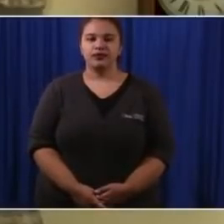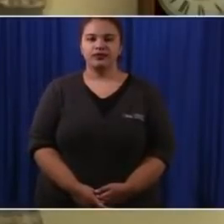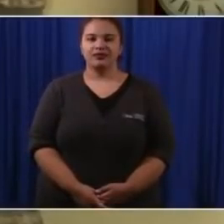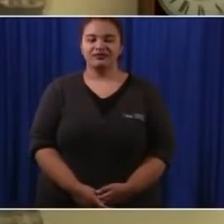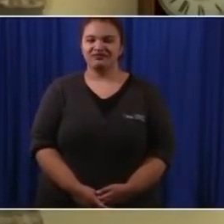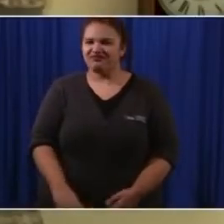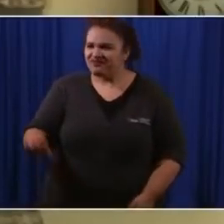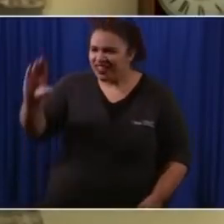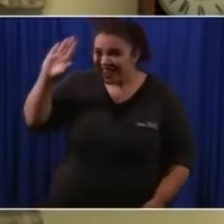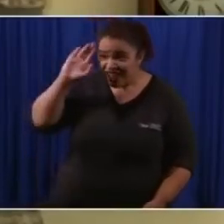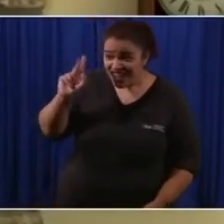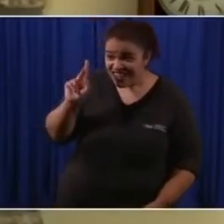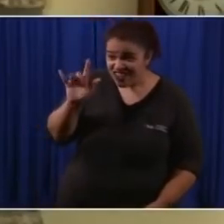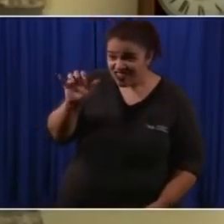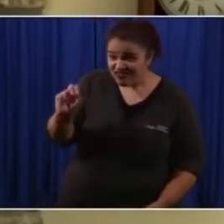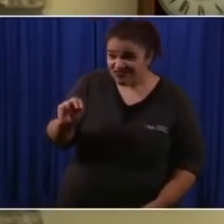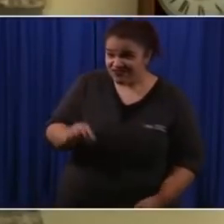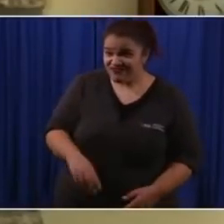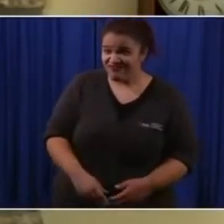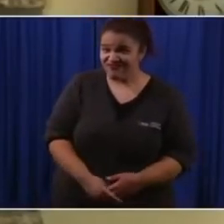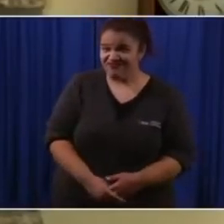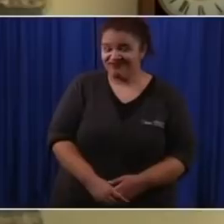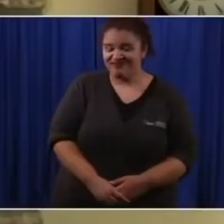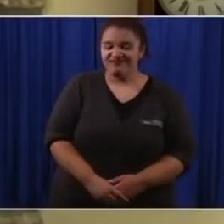Hi, Kevin.